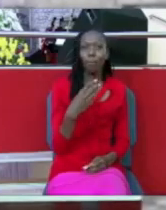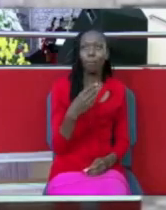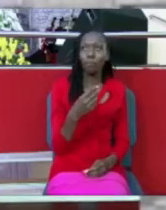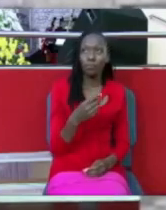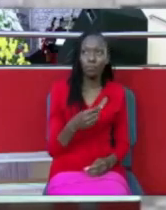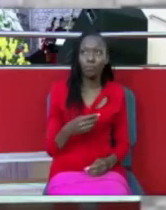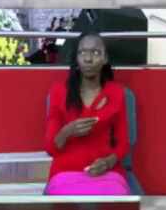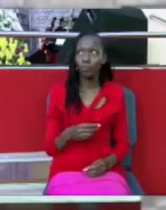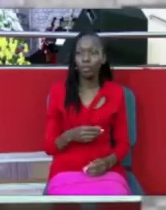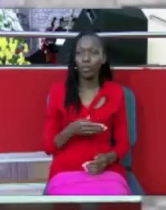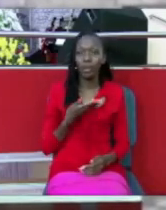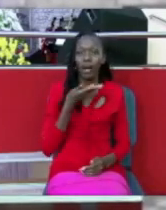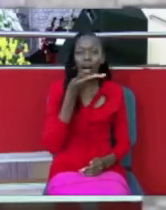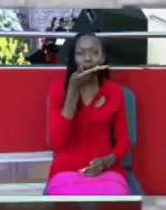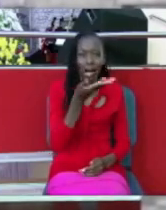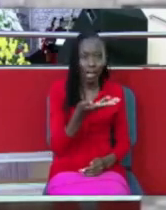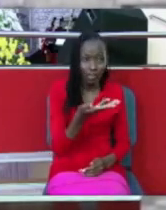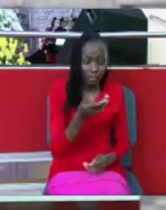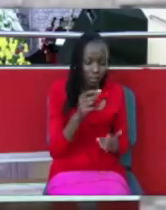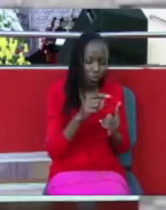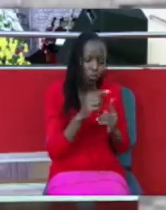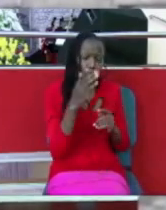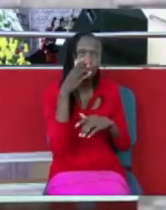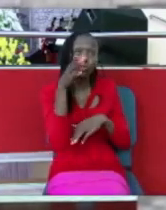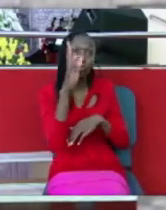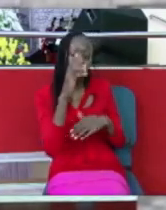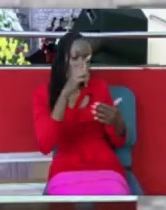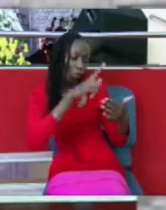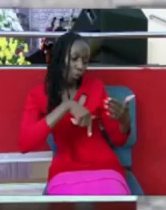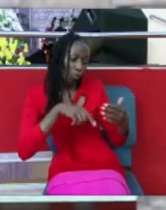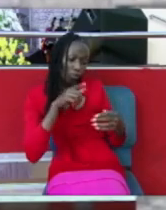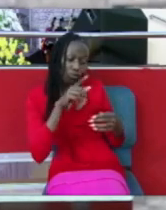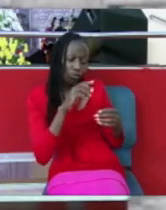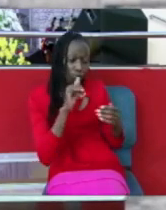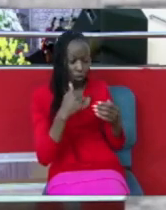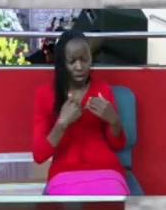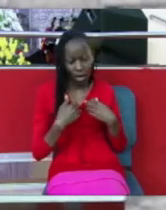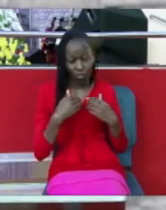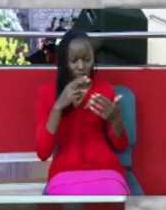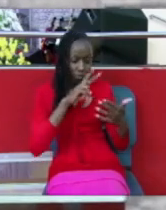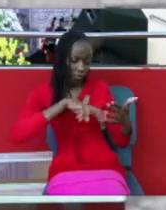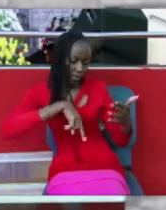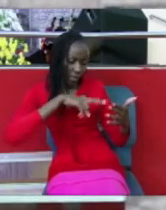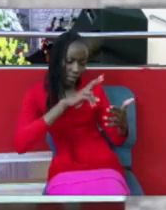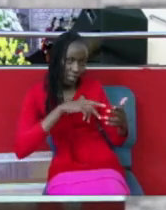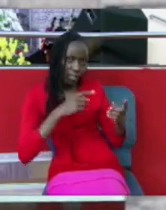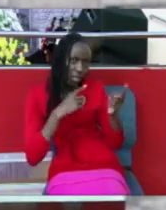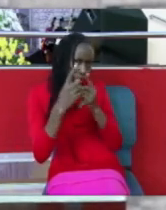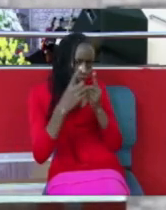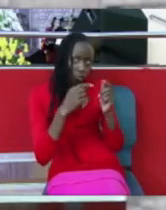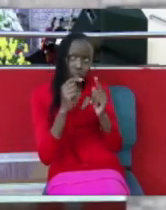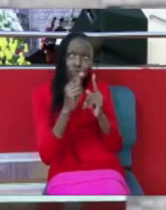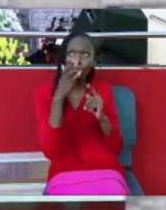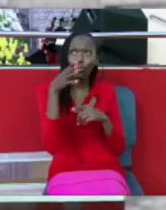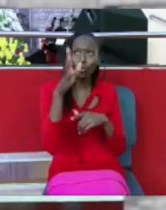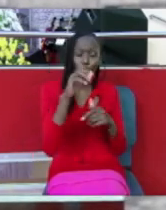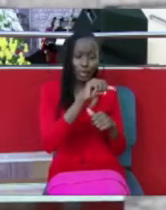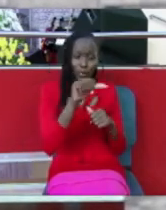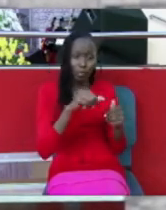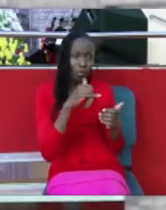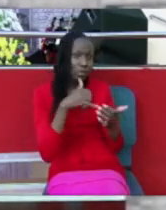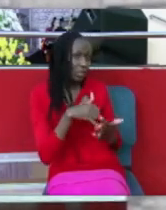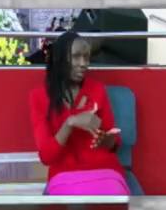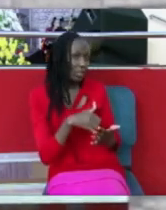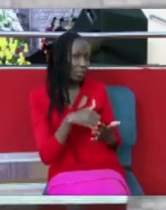Respond to God about what you have read. Ajibikia Mungu kwa ambayo umesoma. Talk to God about it. Hebu zungumza na